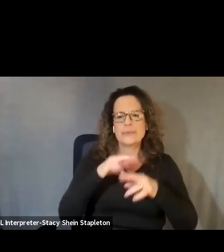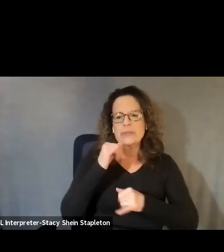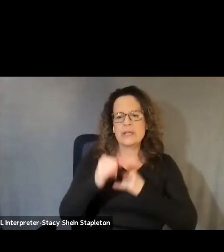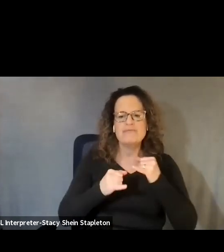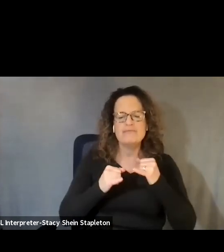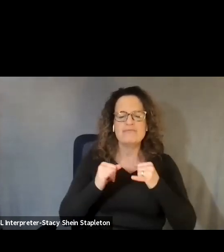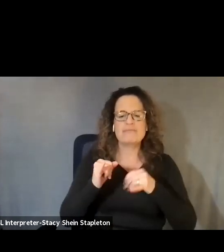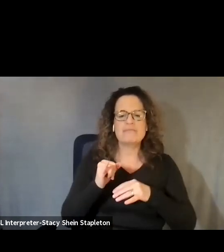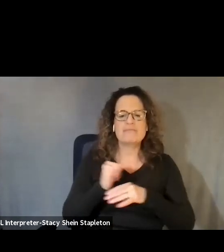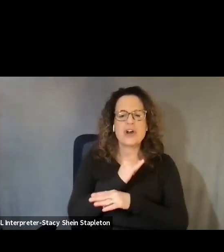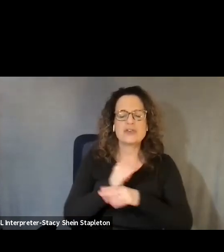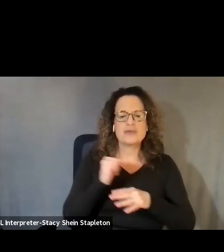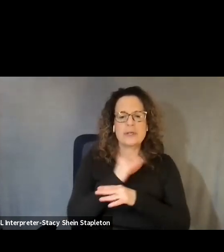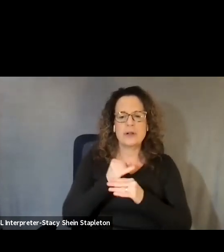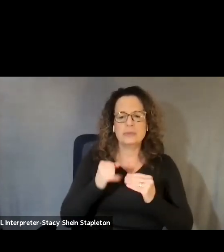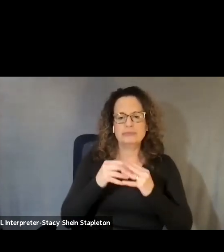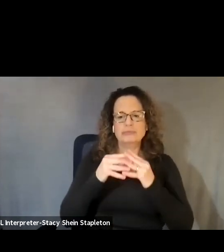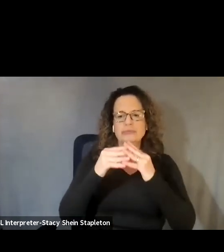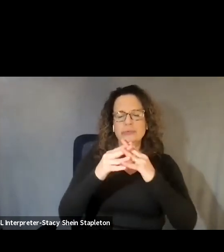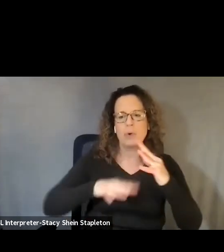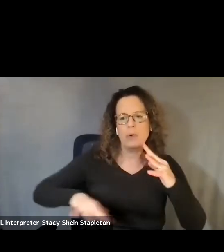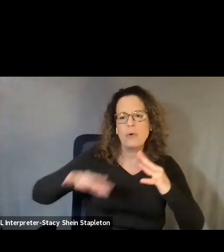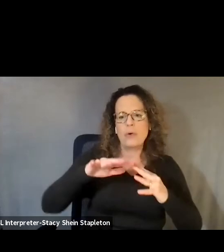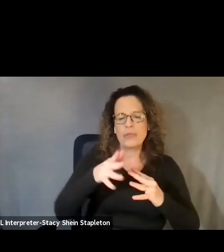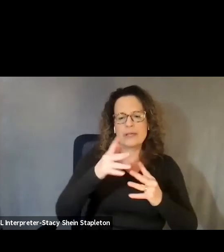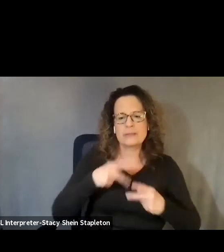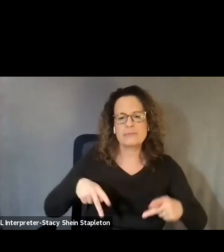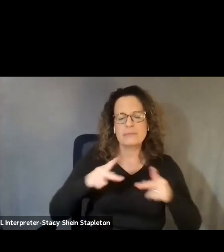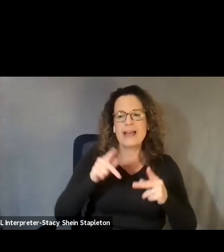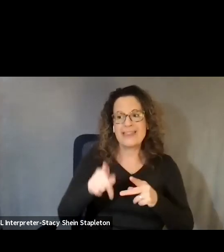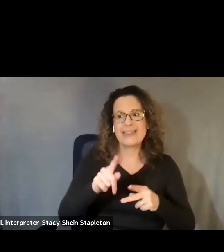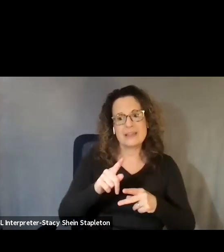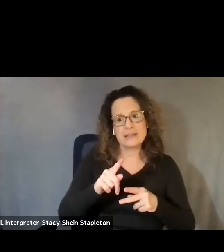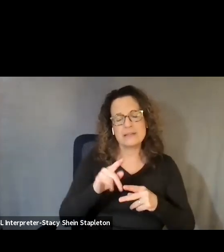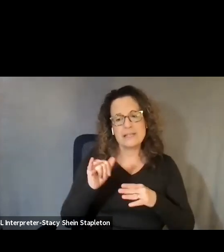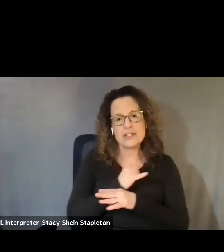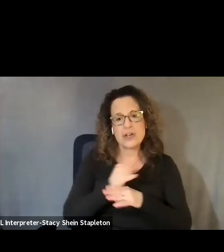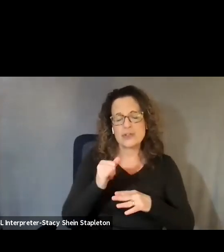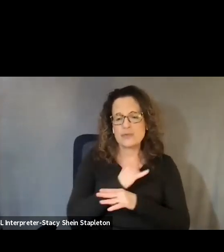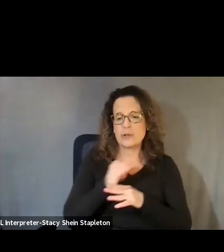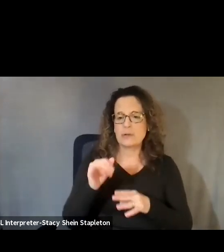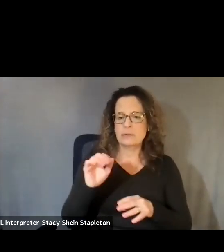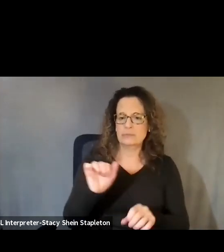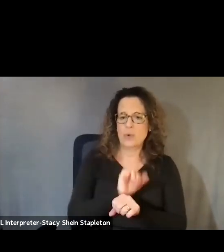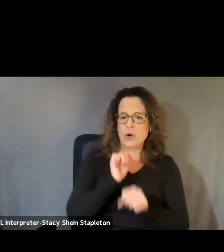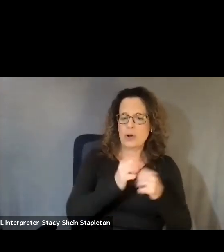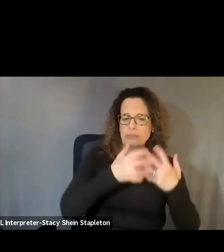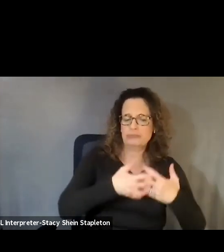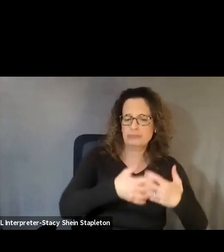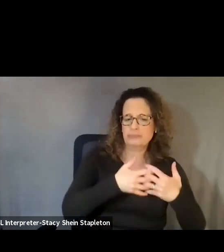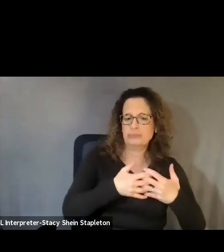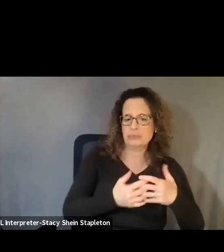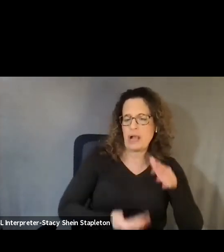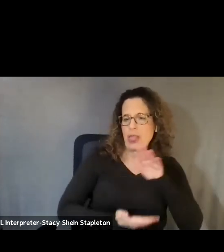revolution in our part of the world. That industrial base has gotten us through 2 world wars, and it